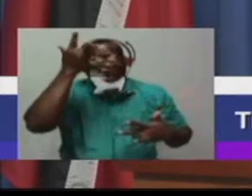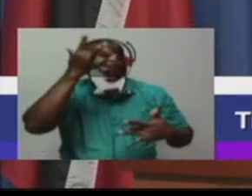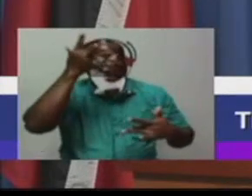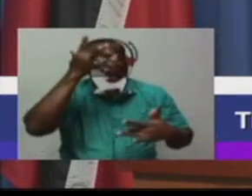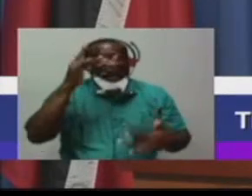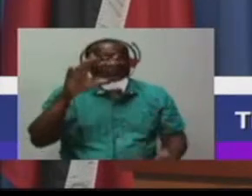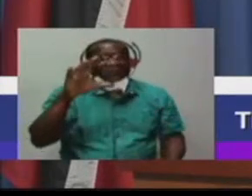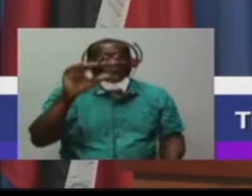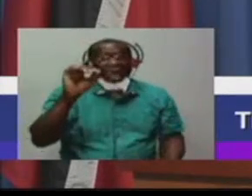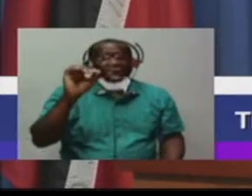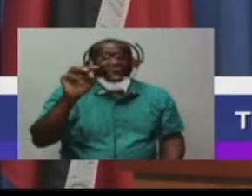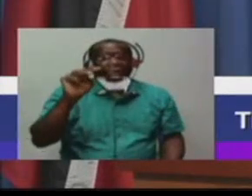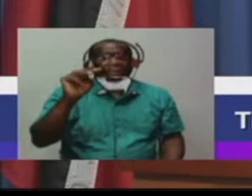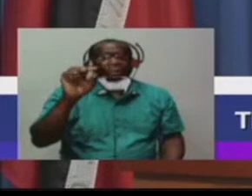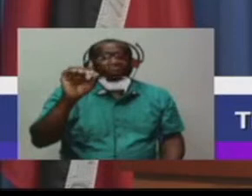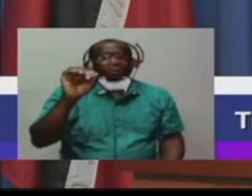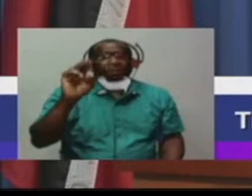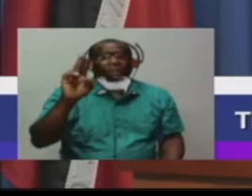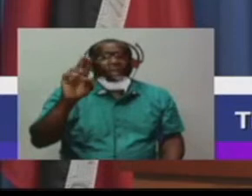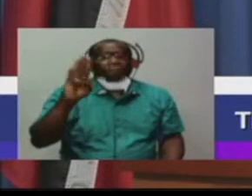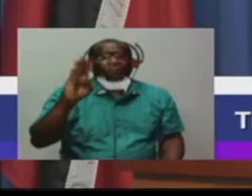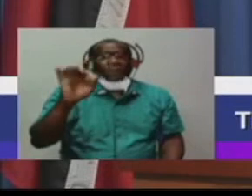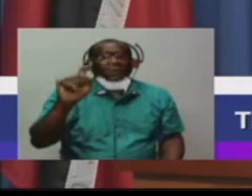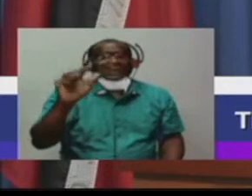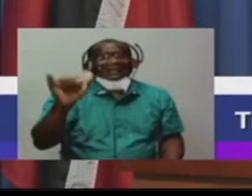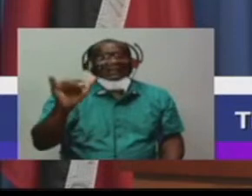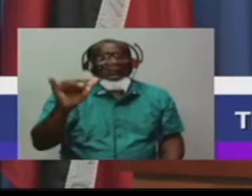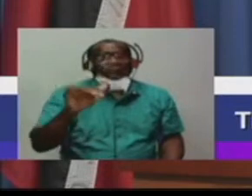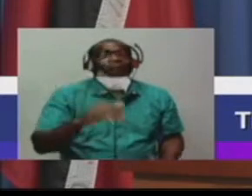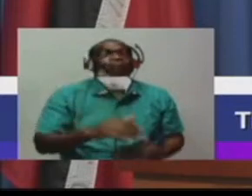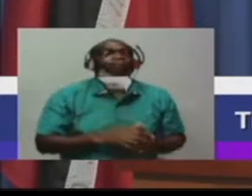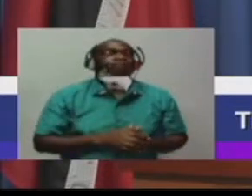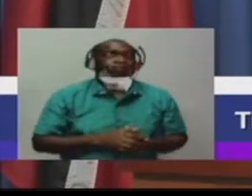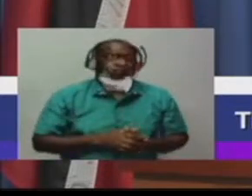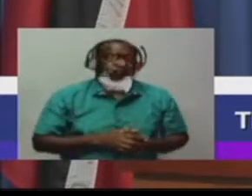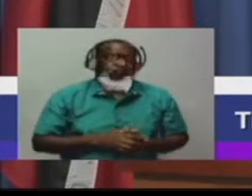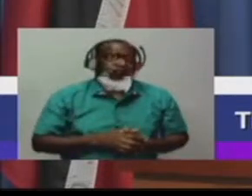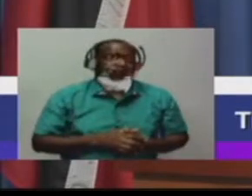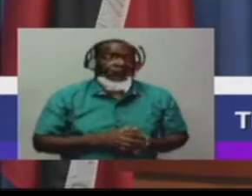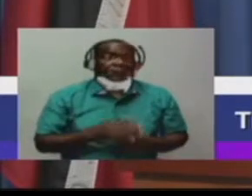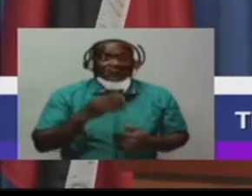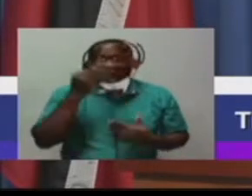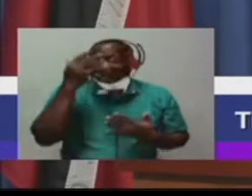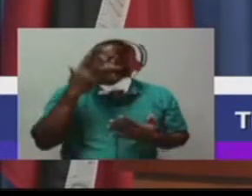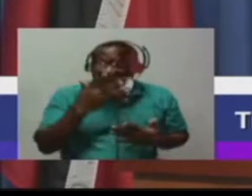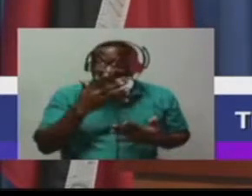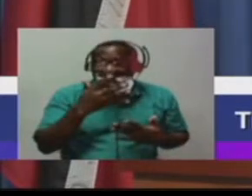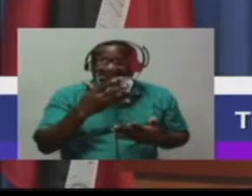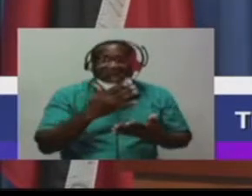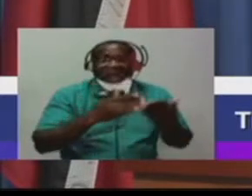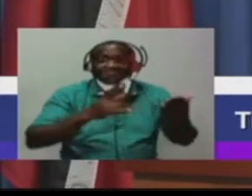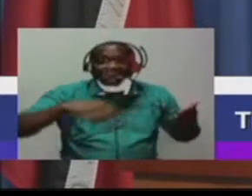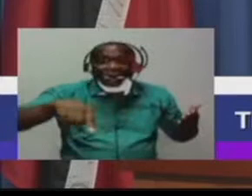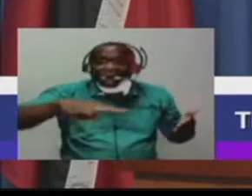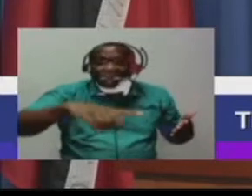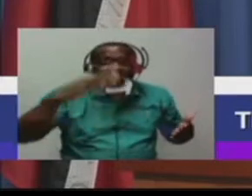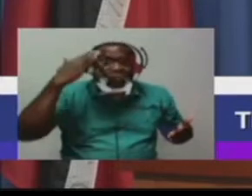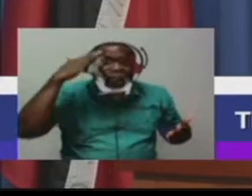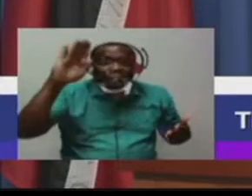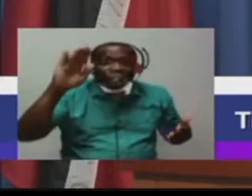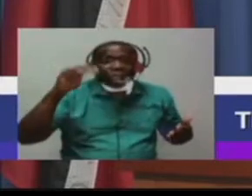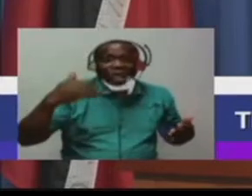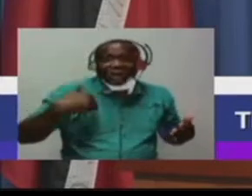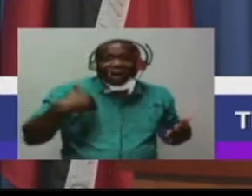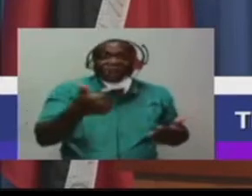Unfortunately, some of these patients are not even aware that they have comorbidities. So